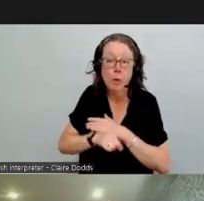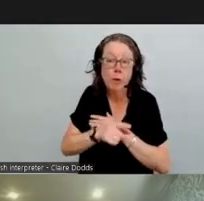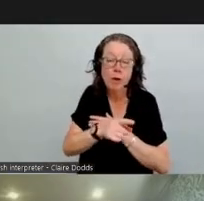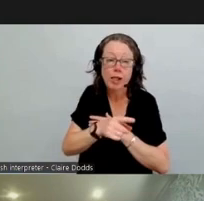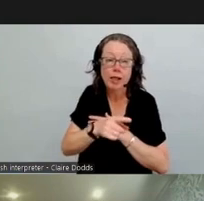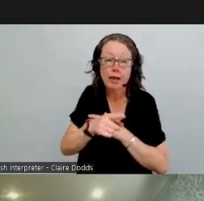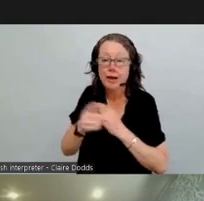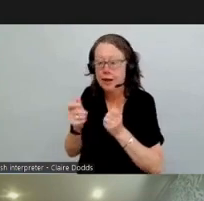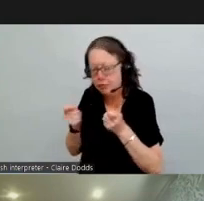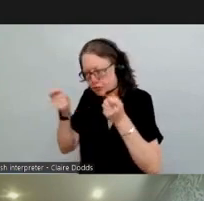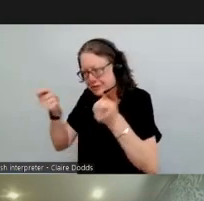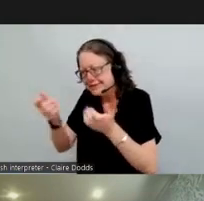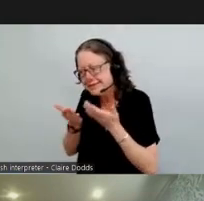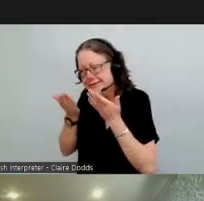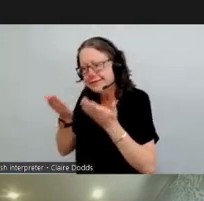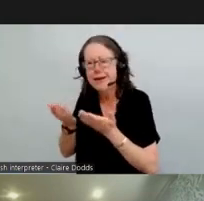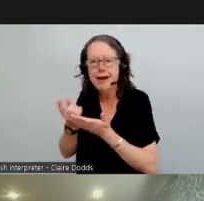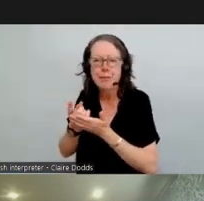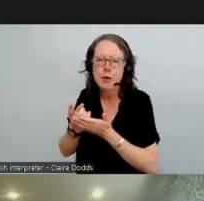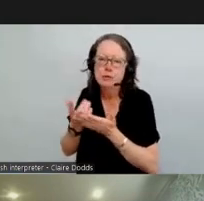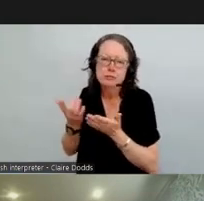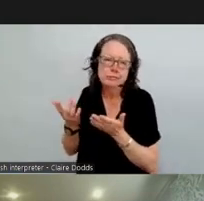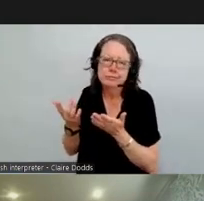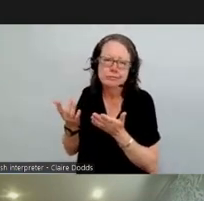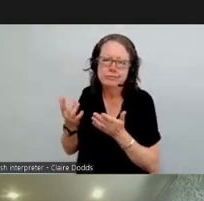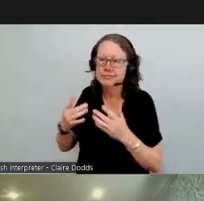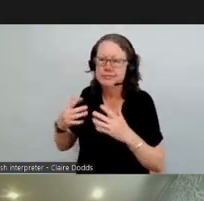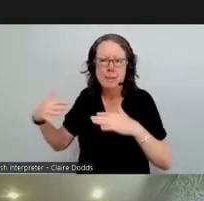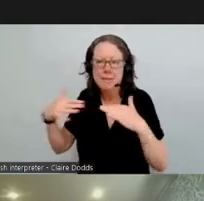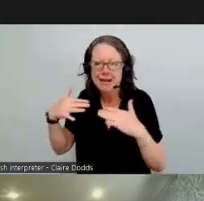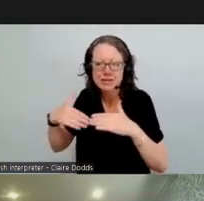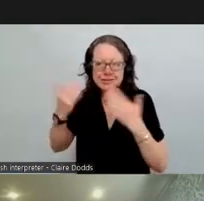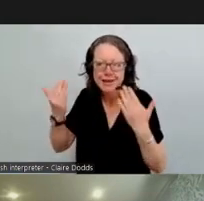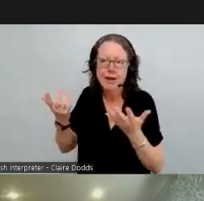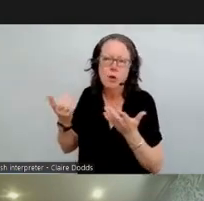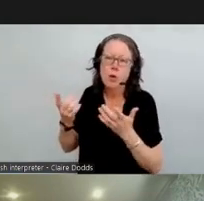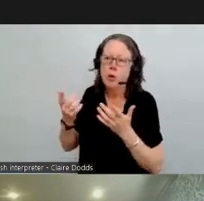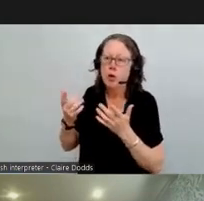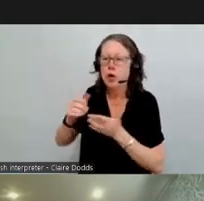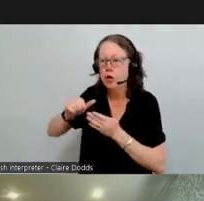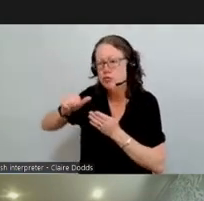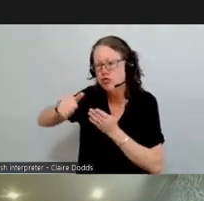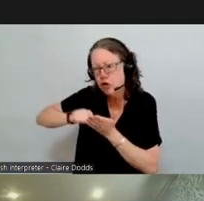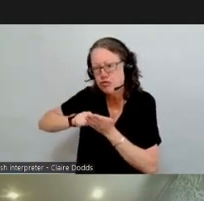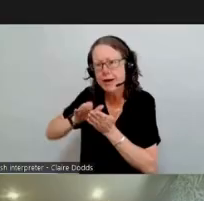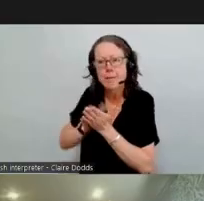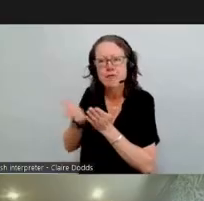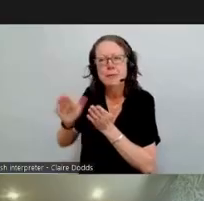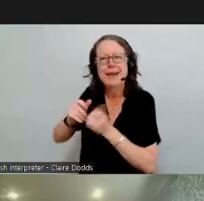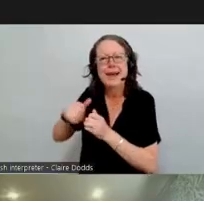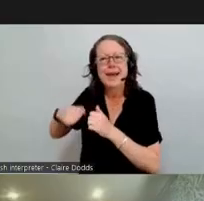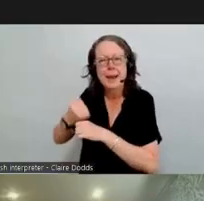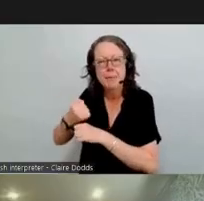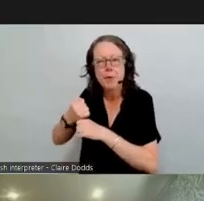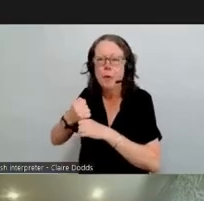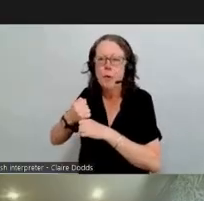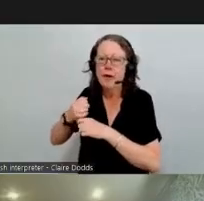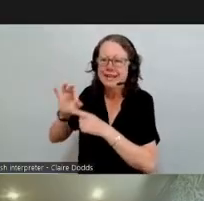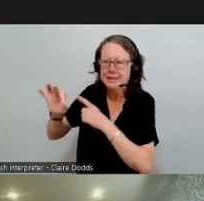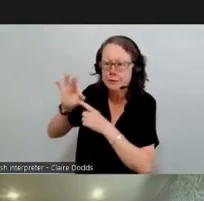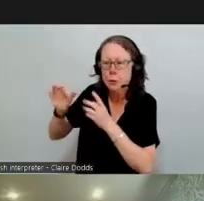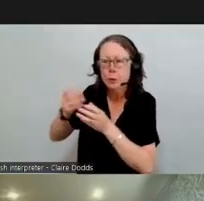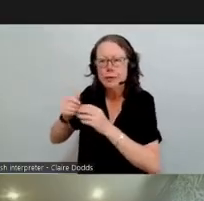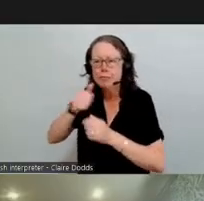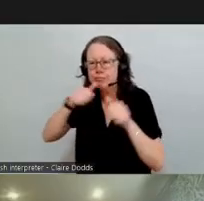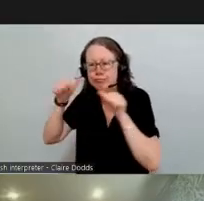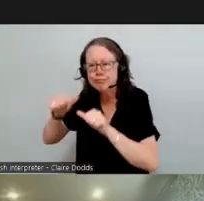matchday articles or programs from the game, or biographies, or insights into his favorite players and teams. You've got someone